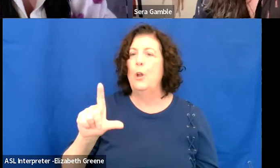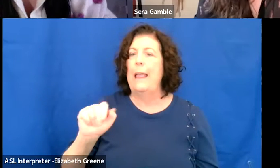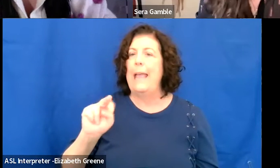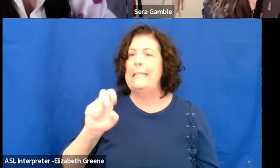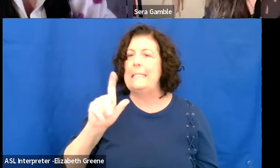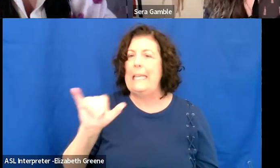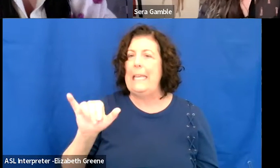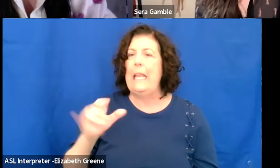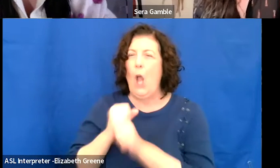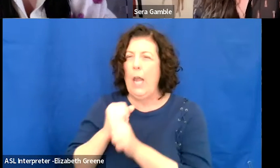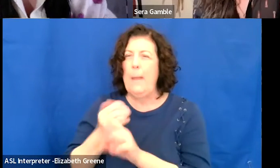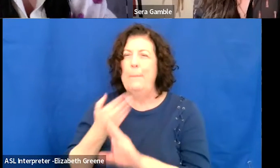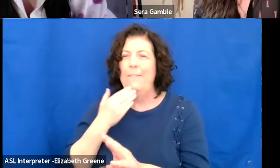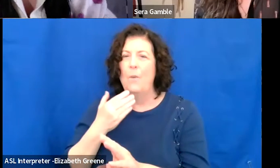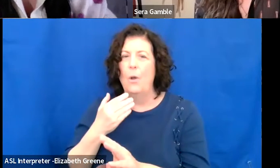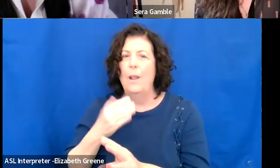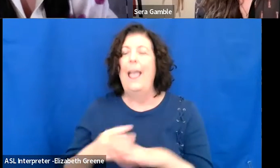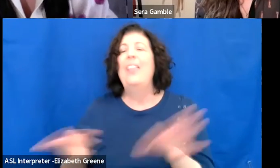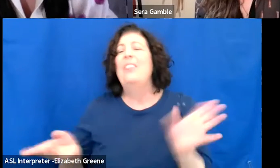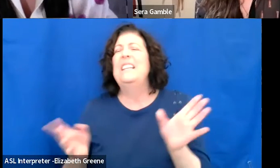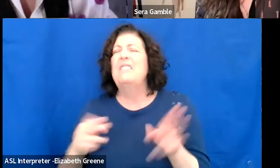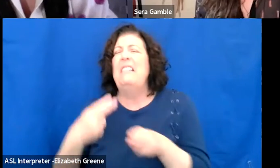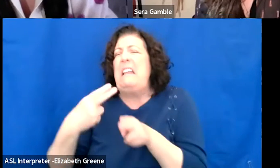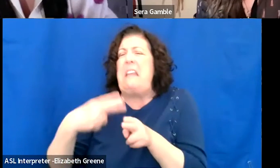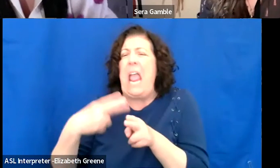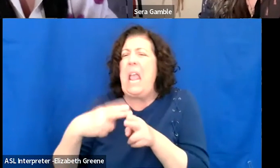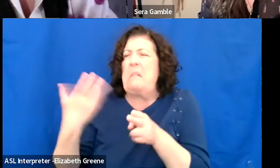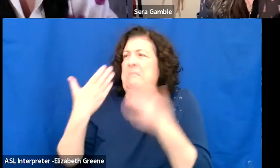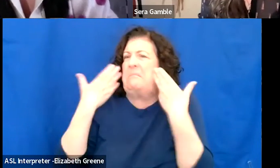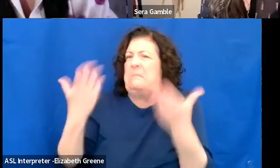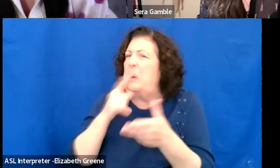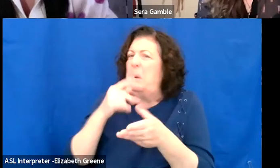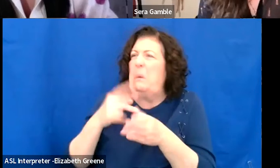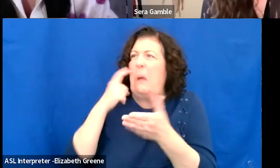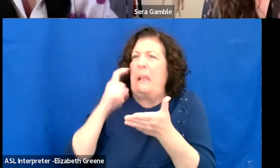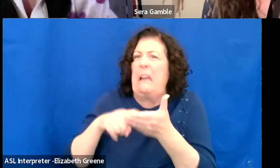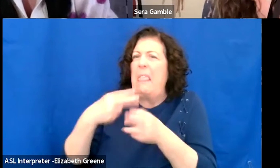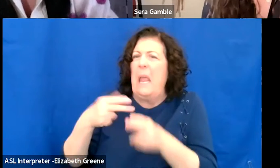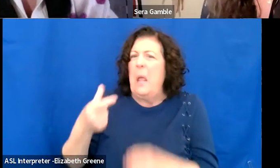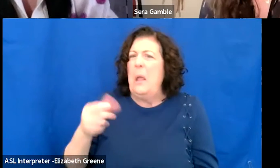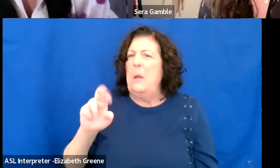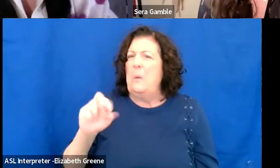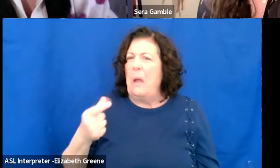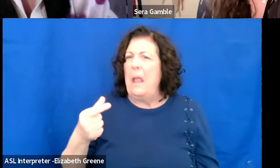he sent this little known writer, Greg Berlanti, perhaps you've heard of him, as a great future in television.